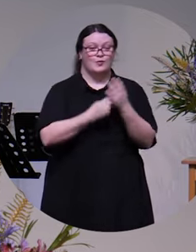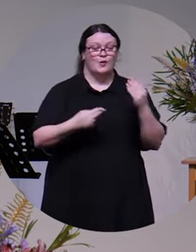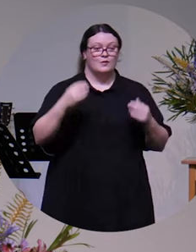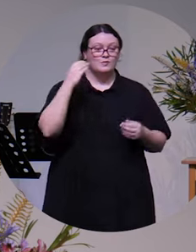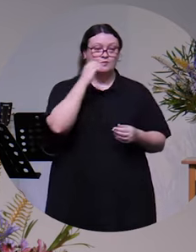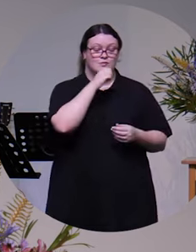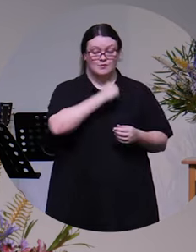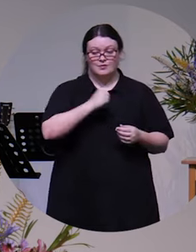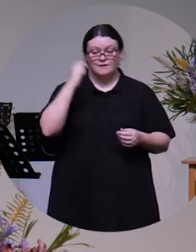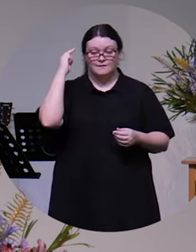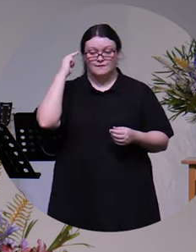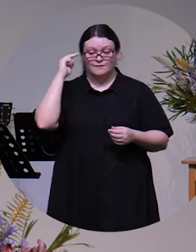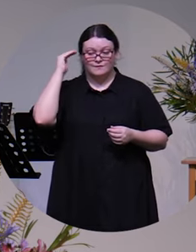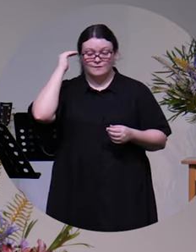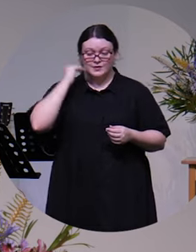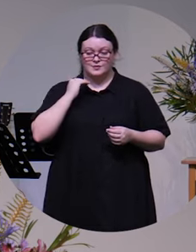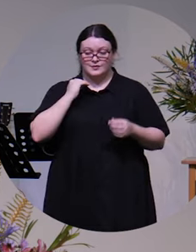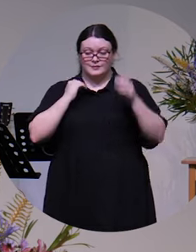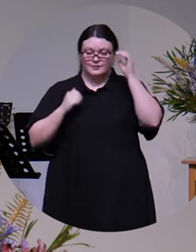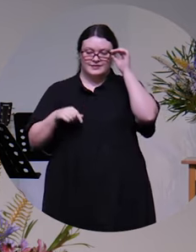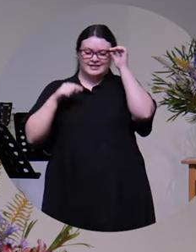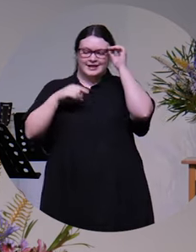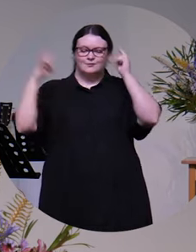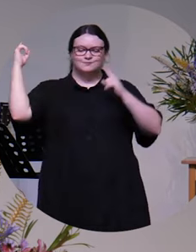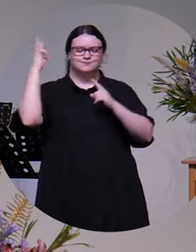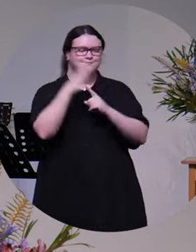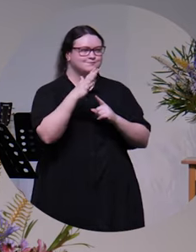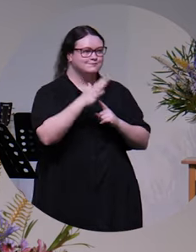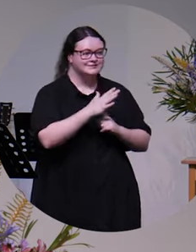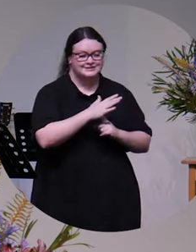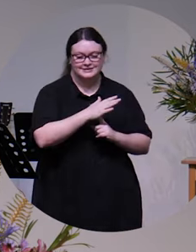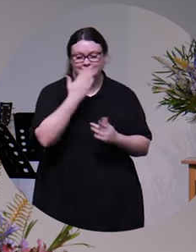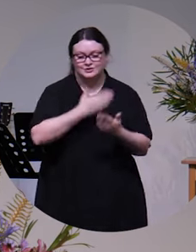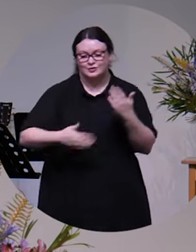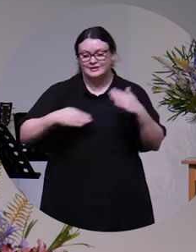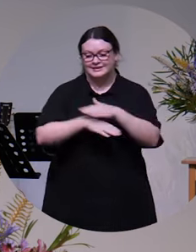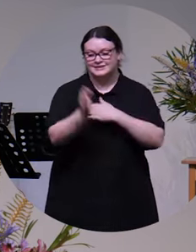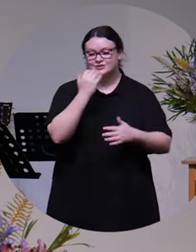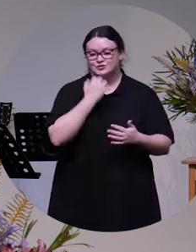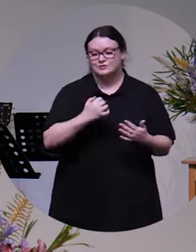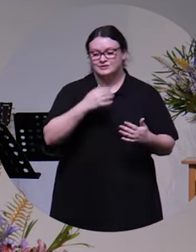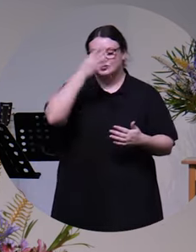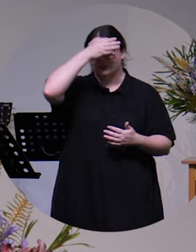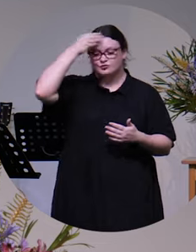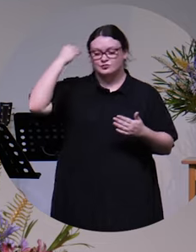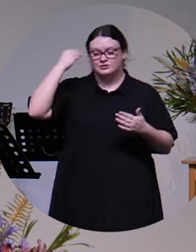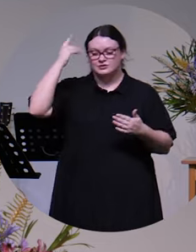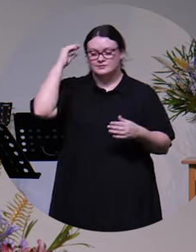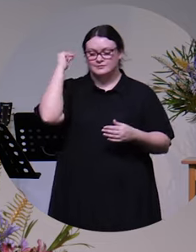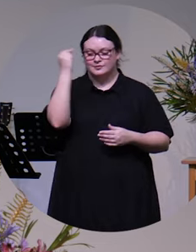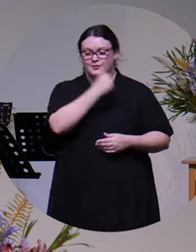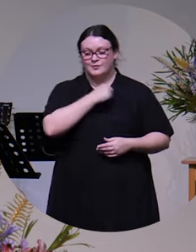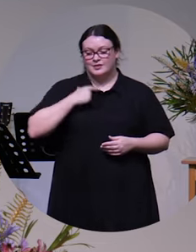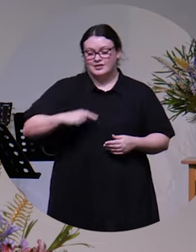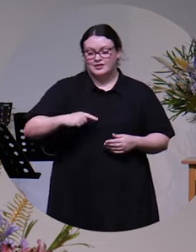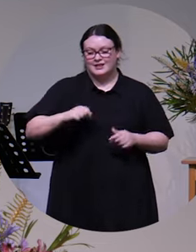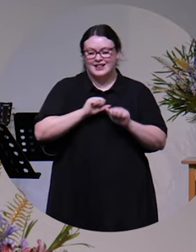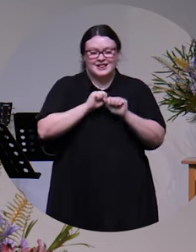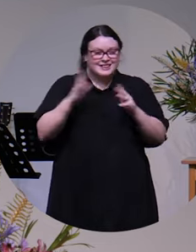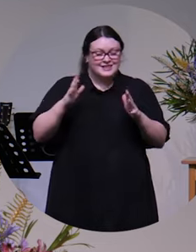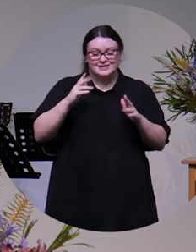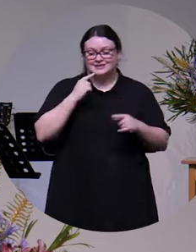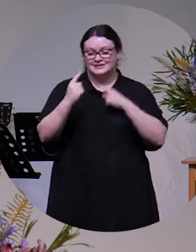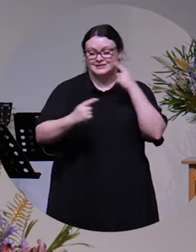everything possible in the known and unknown world, even the known and unknown universe. Jesus and the Jewish